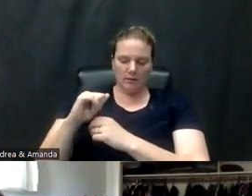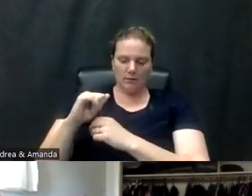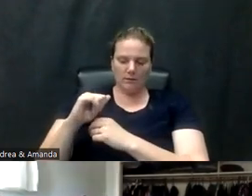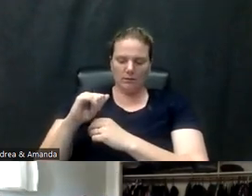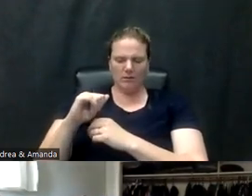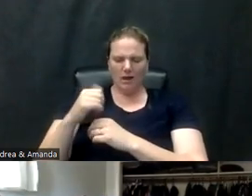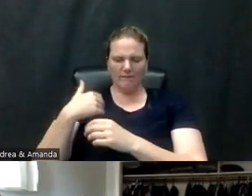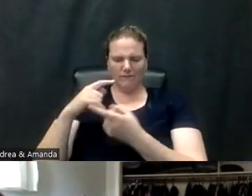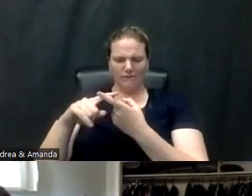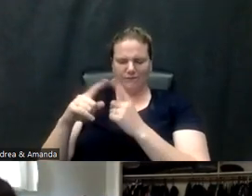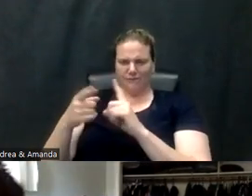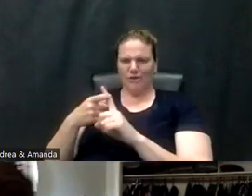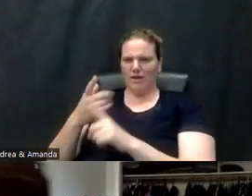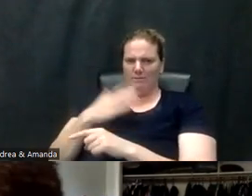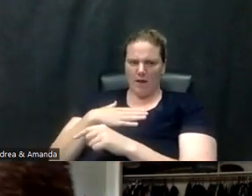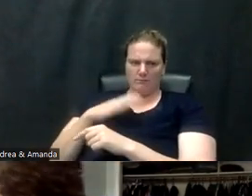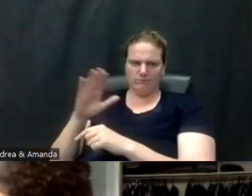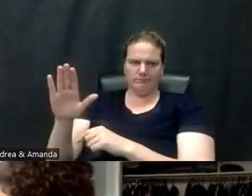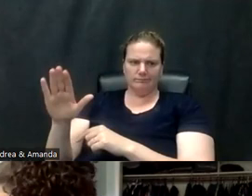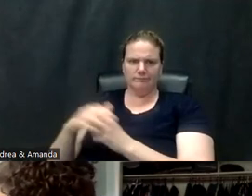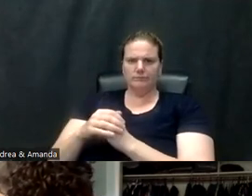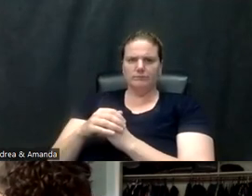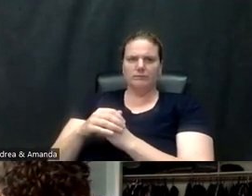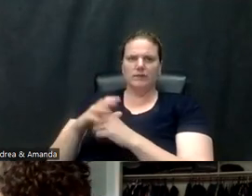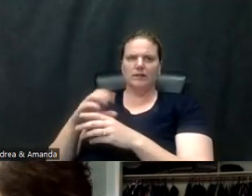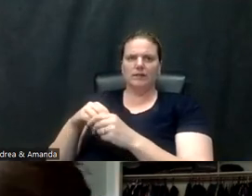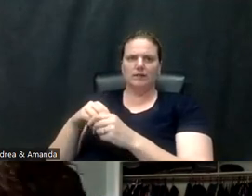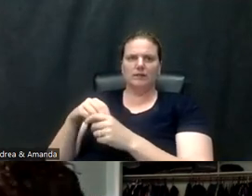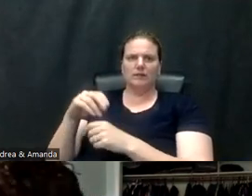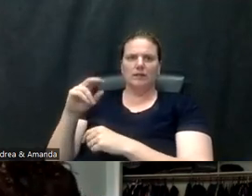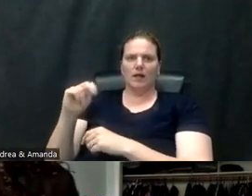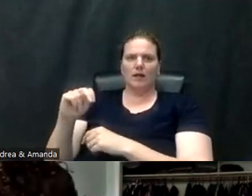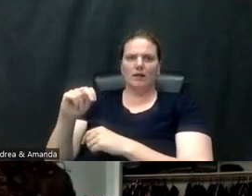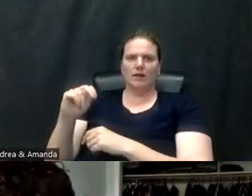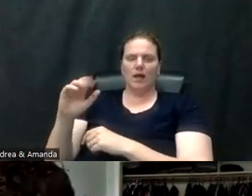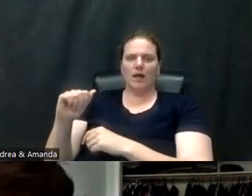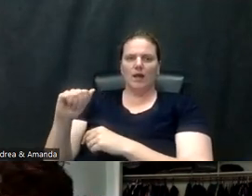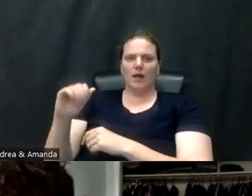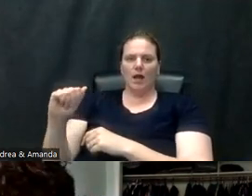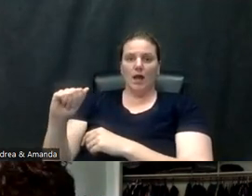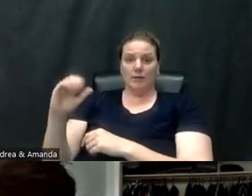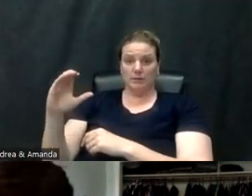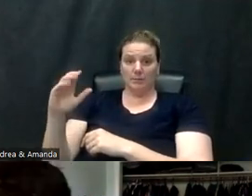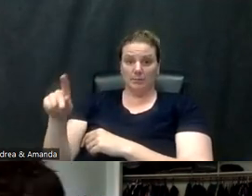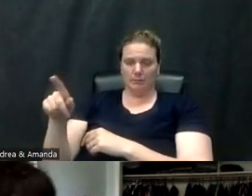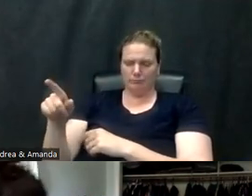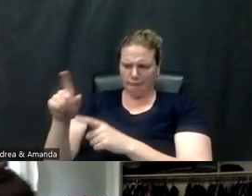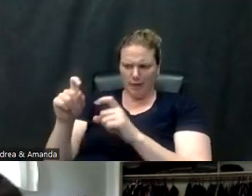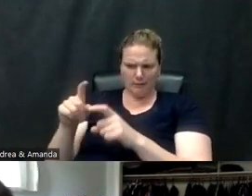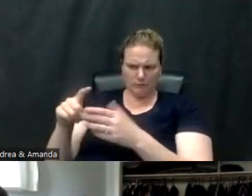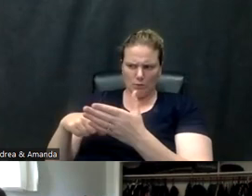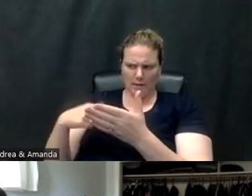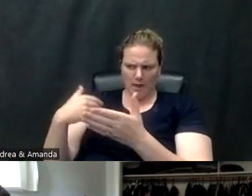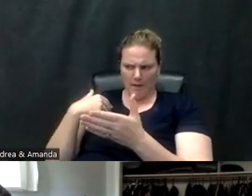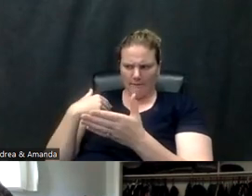actually, there's a friend of mine who's in the NAACP, and I was asking about some of the things that they have